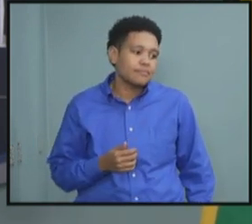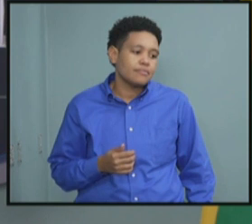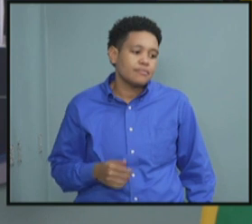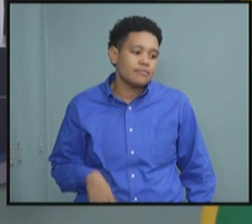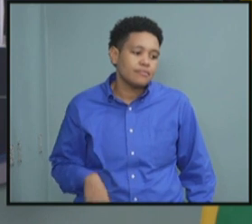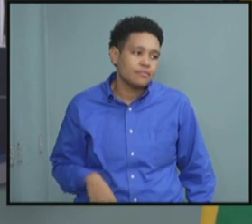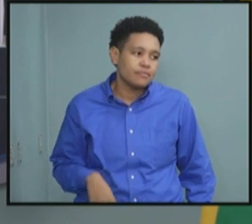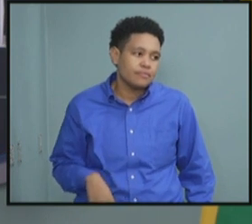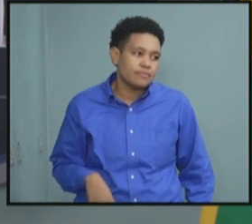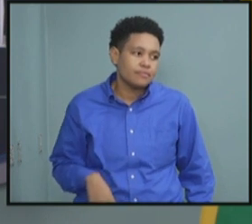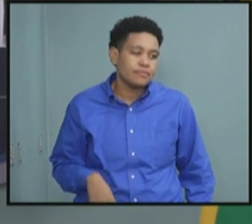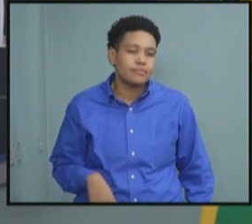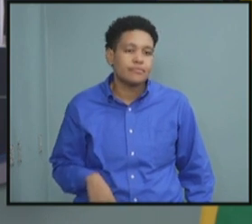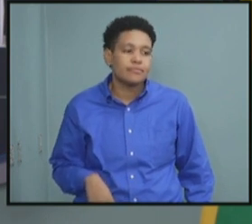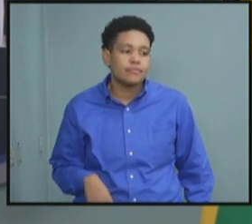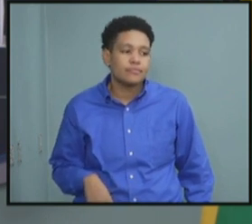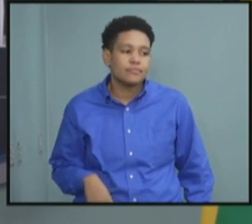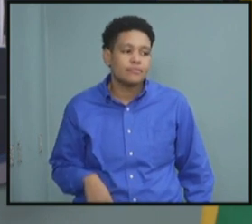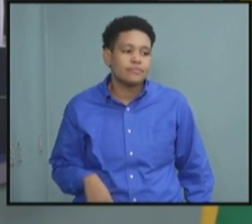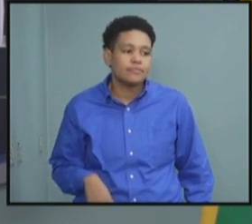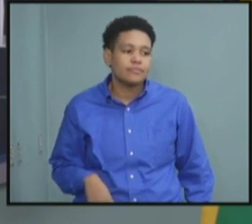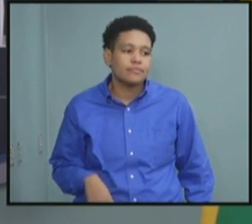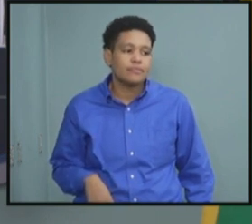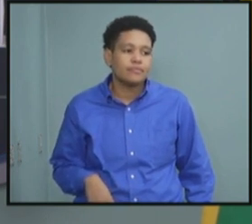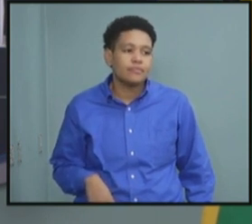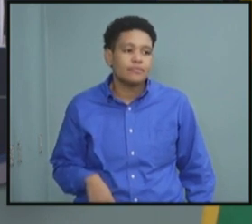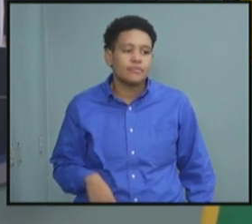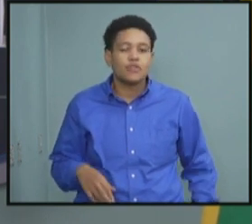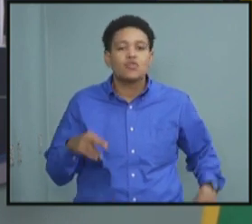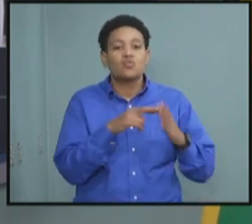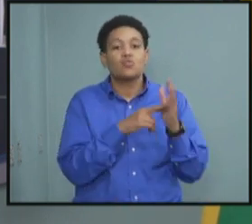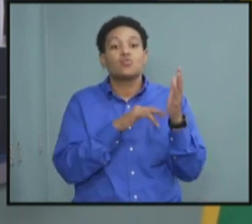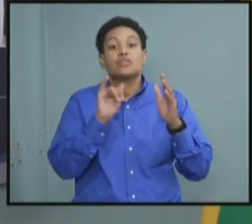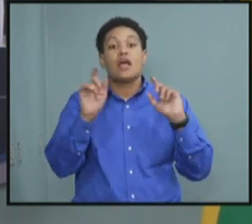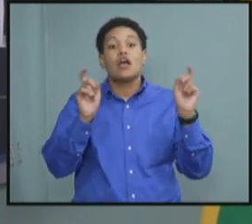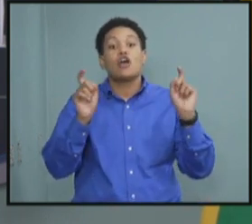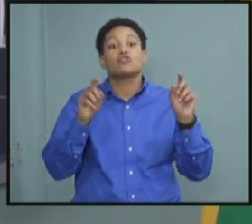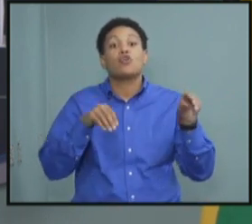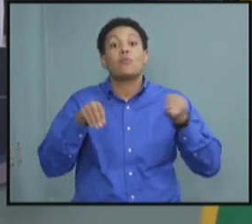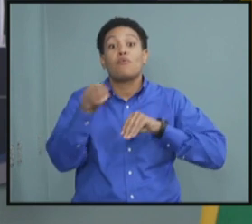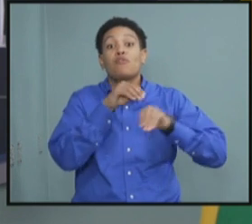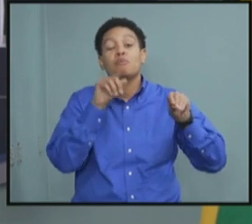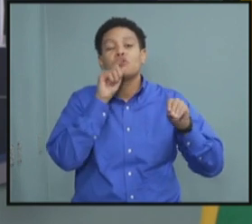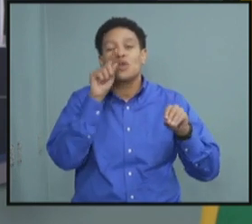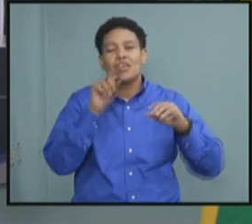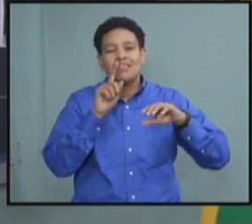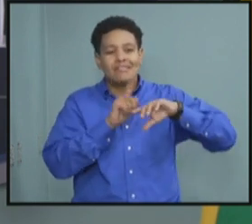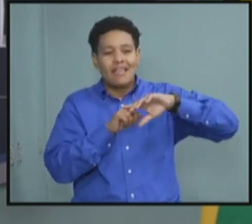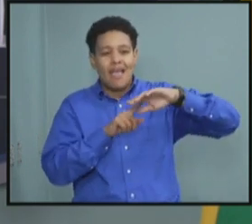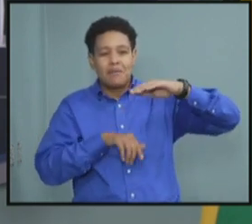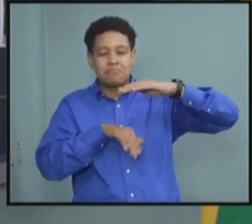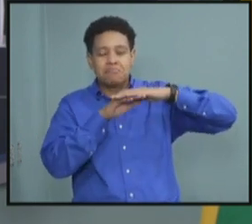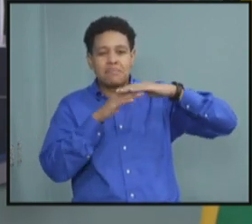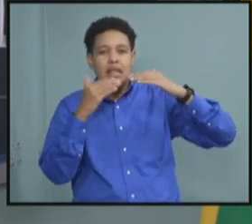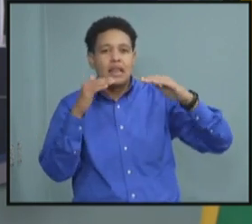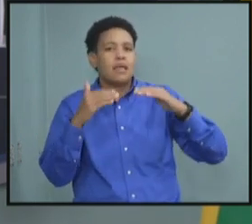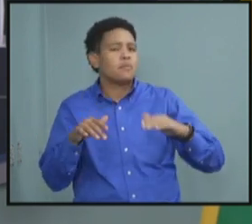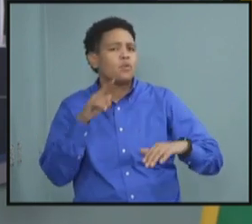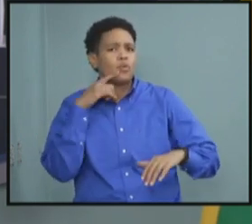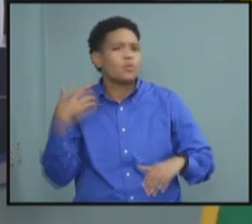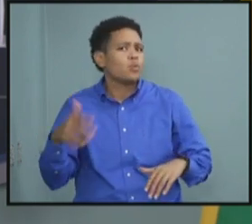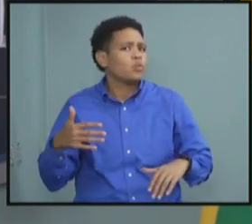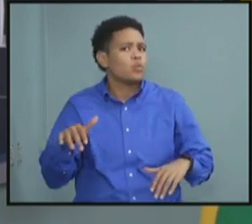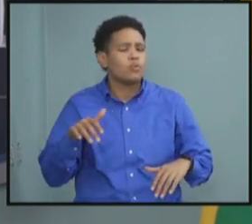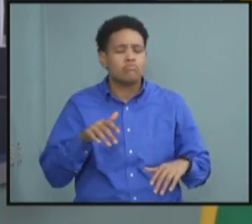orders that control movement, which would be the curfew orders, they have been very effective in